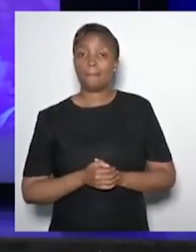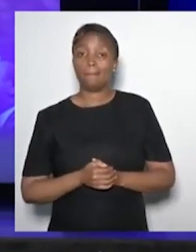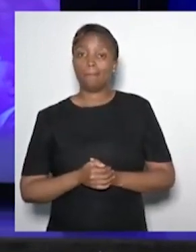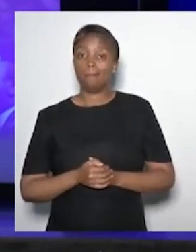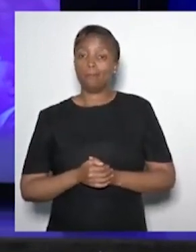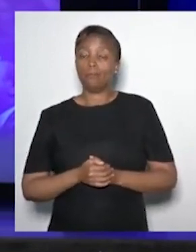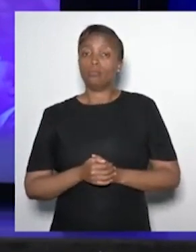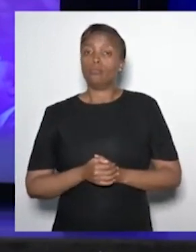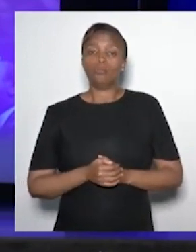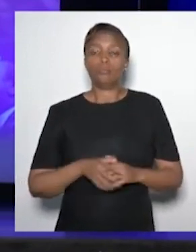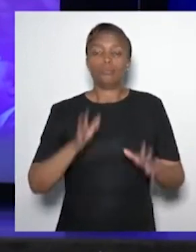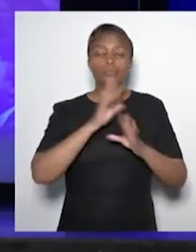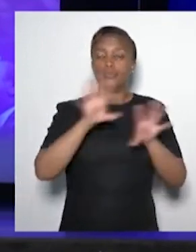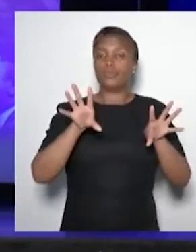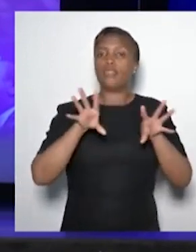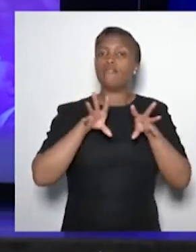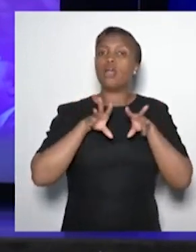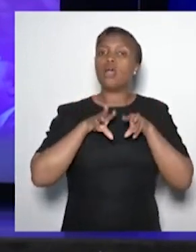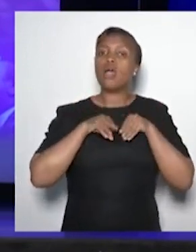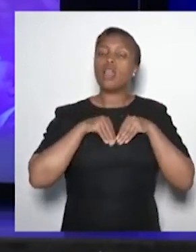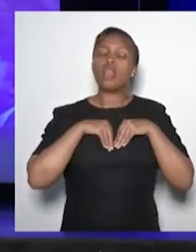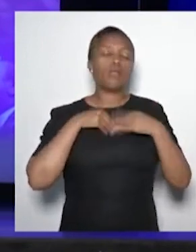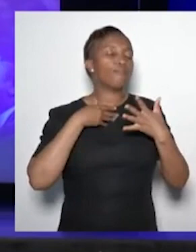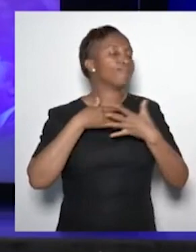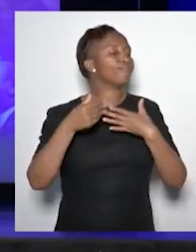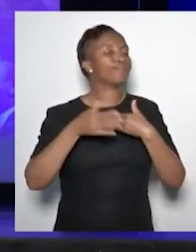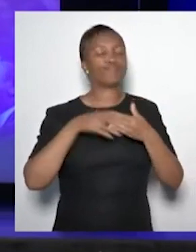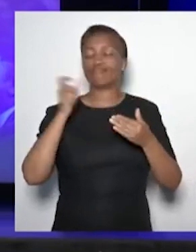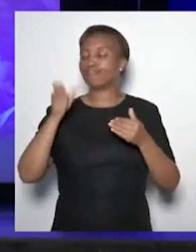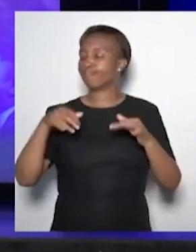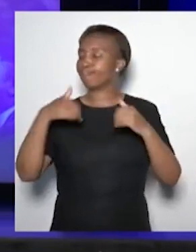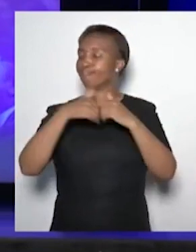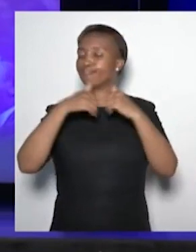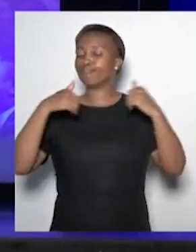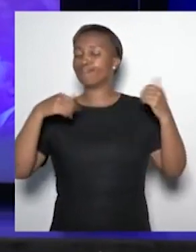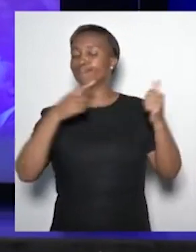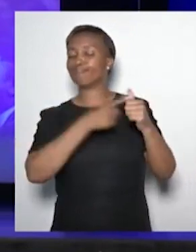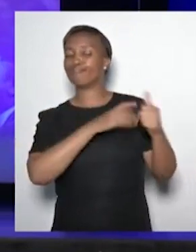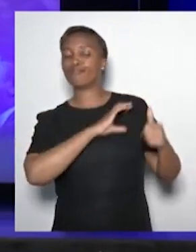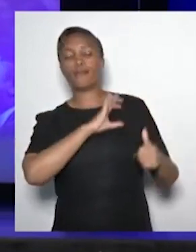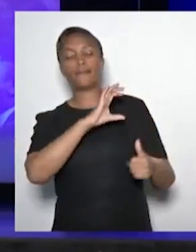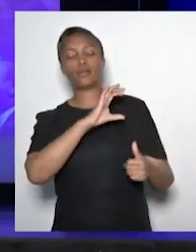He would not allow anybody to separate him from Christ.